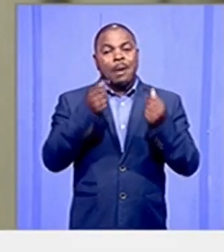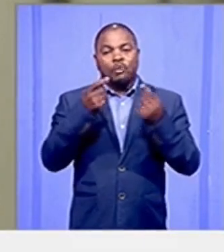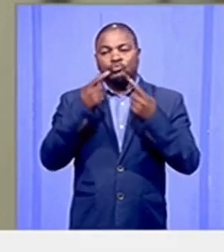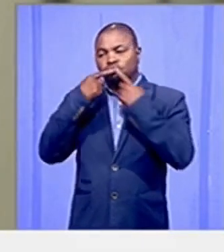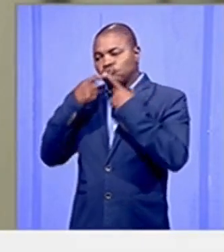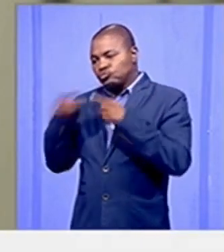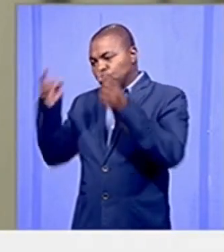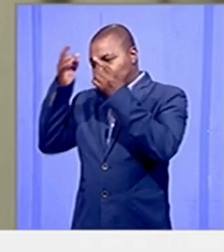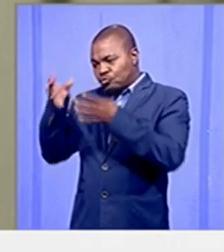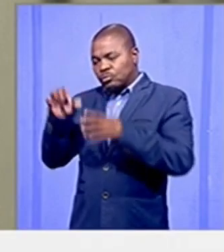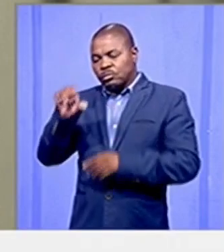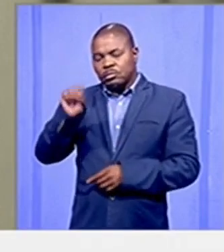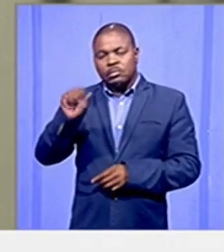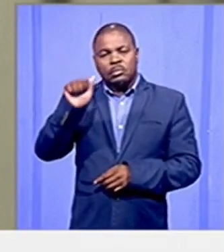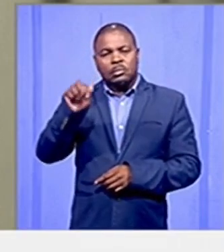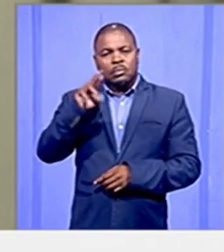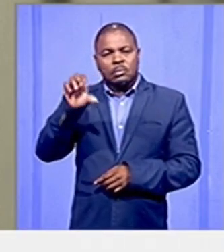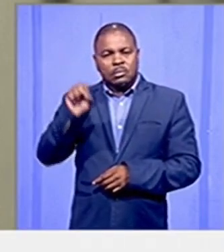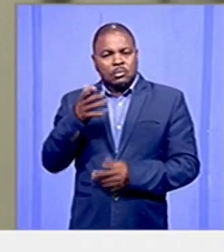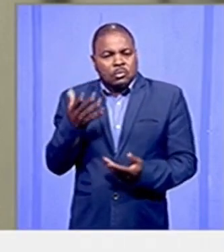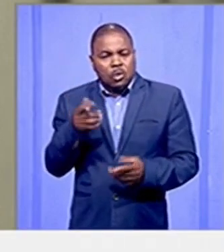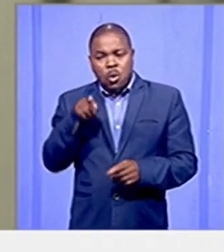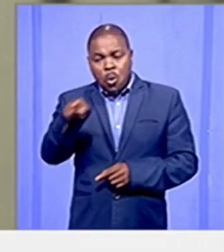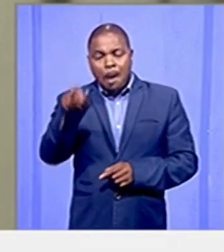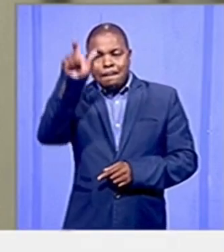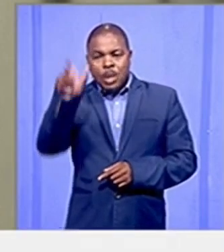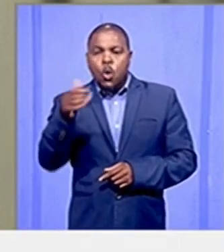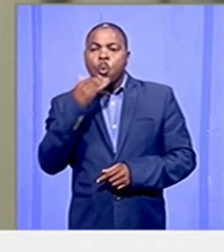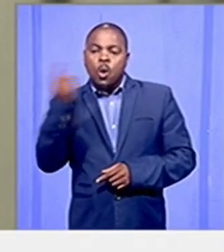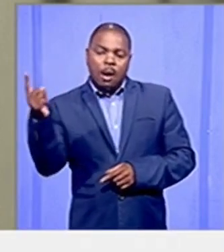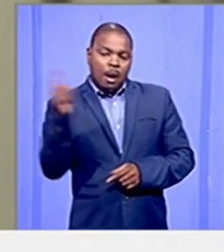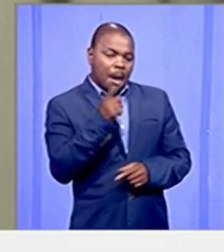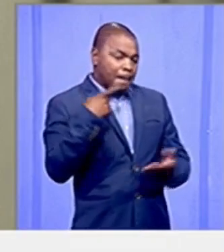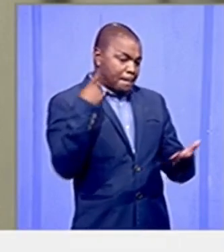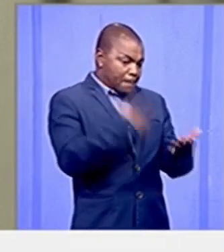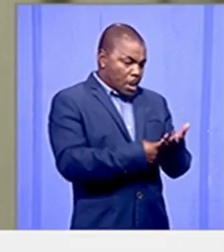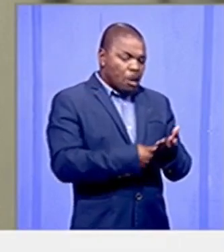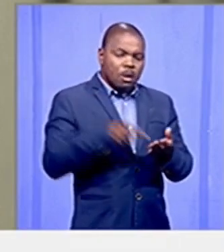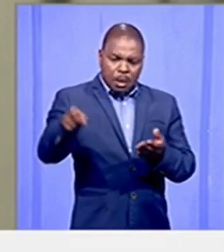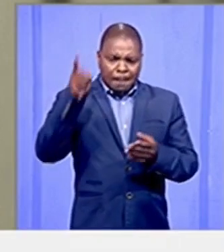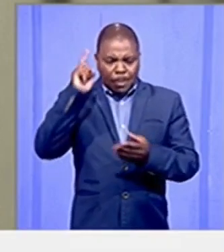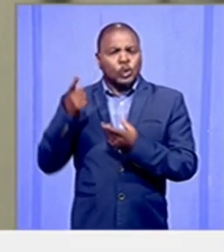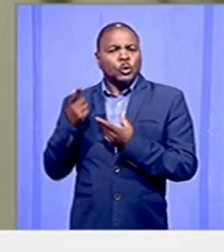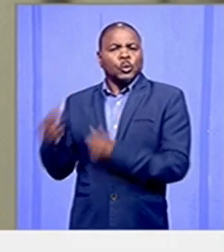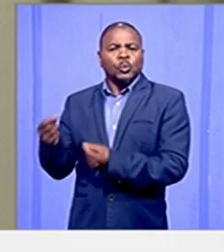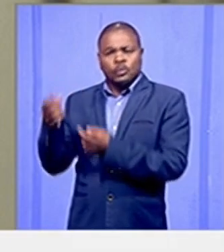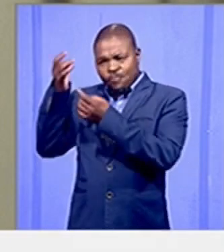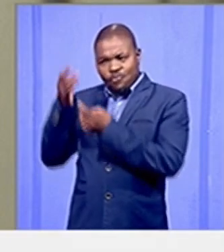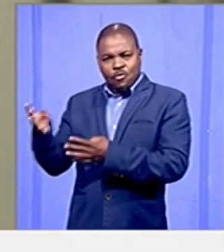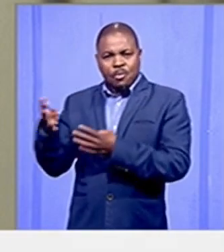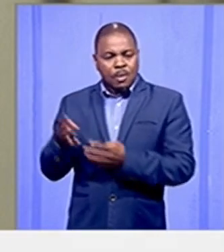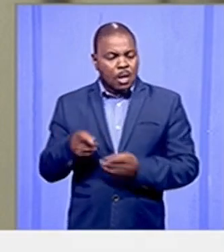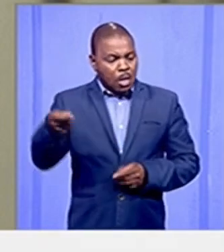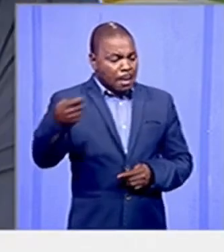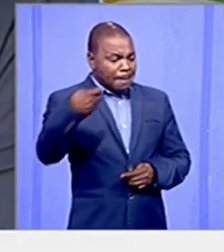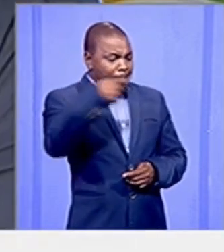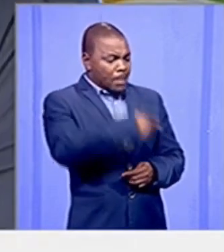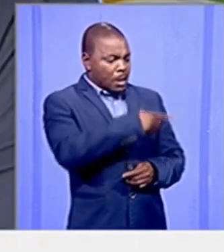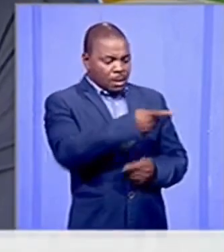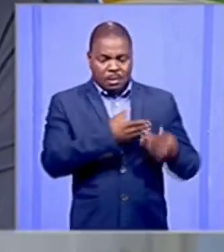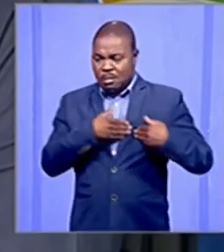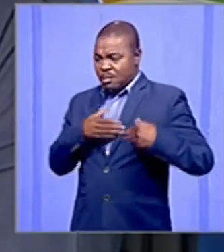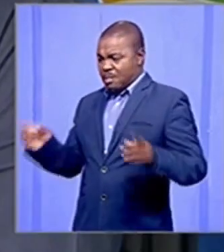SARS was for the buyer to fulfill on arrival and not for the management of the farm during receipt of payment.